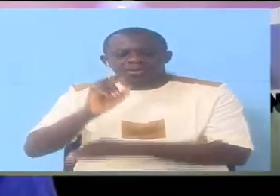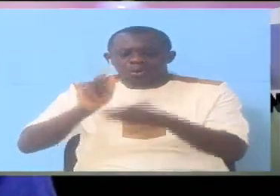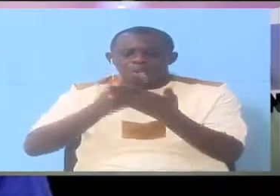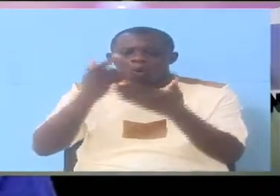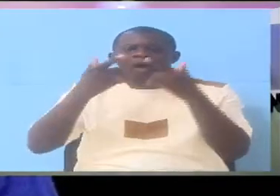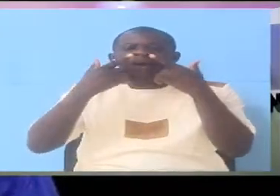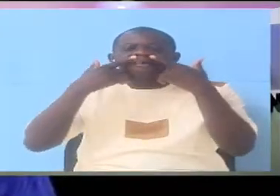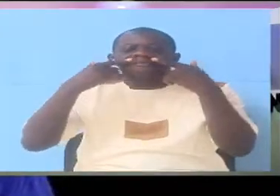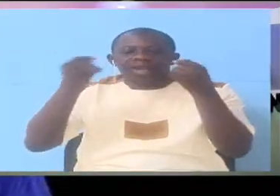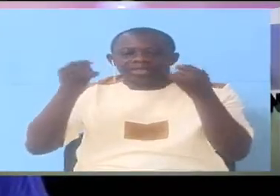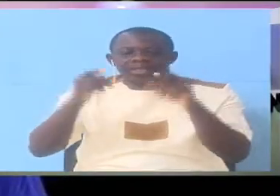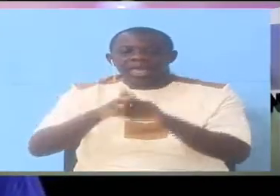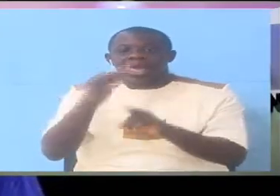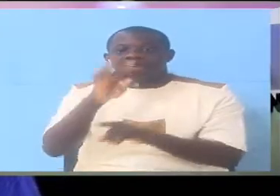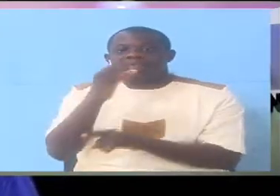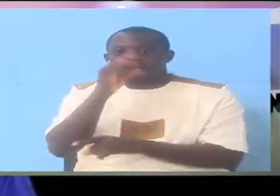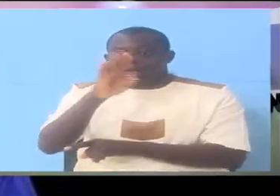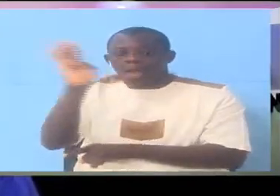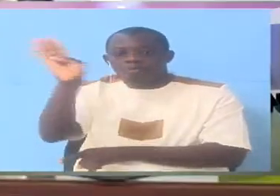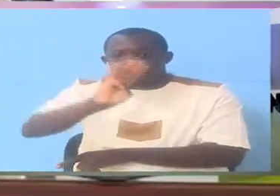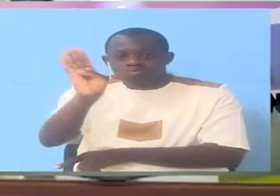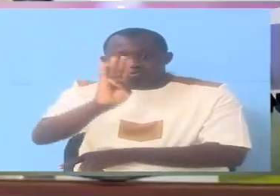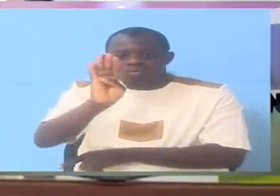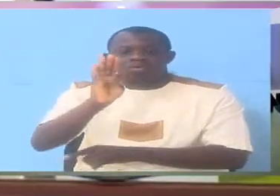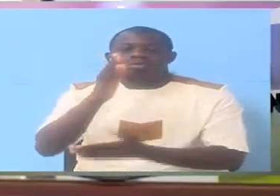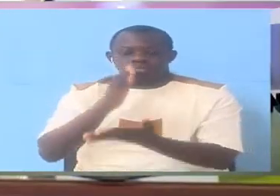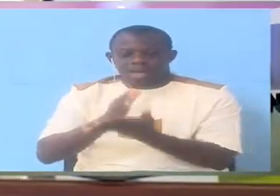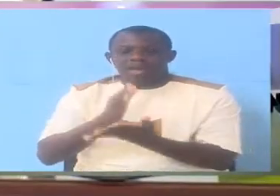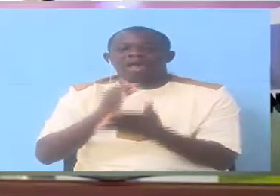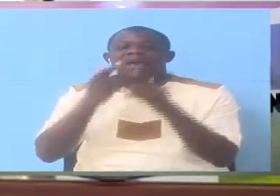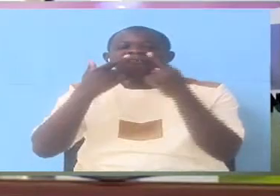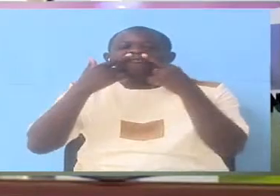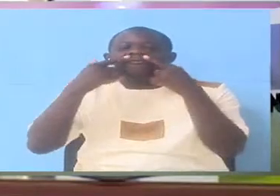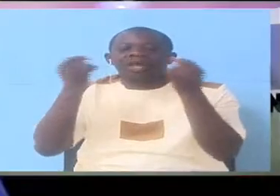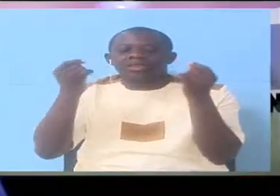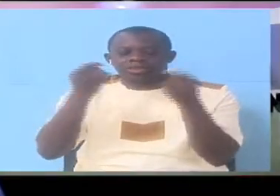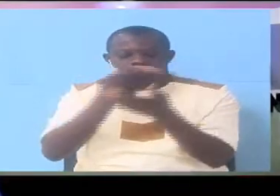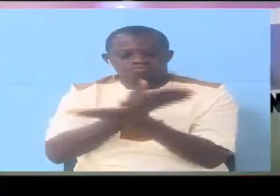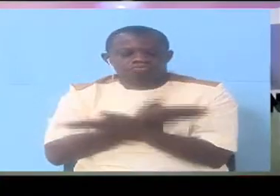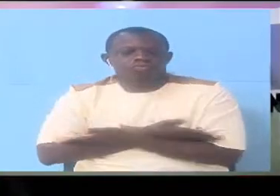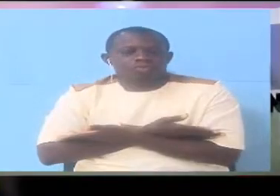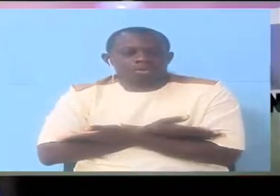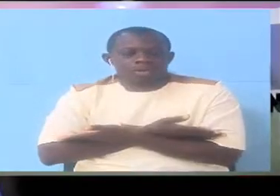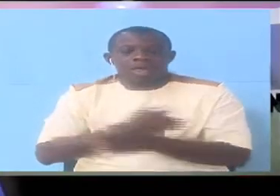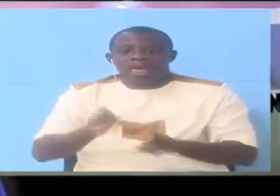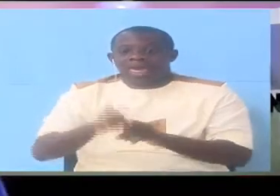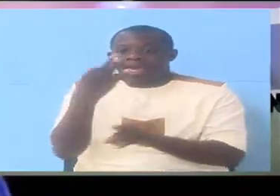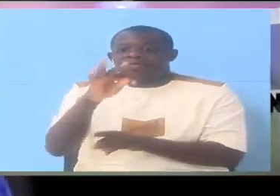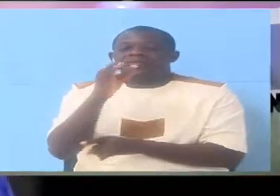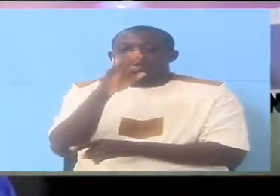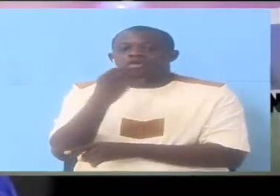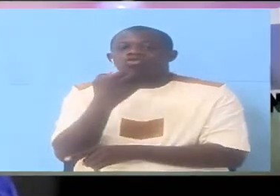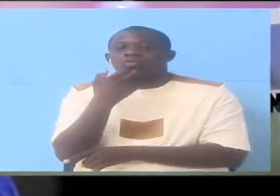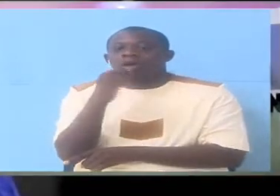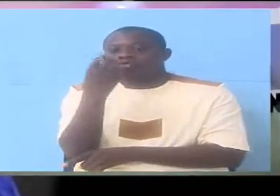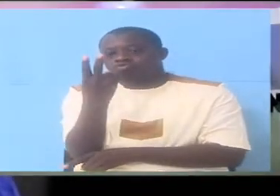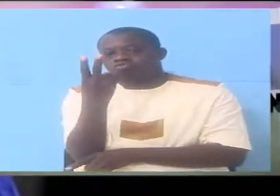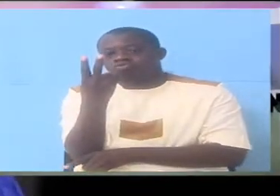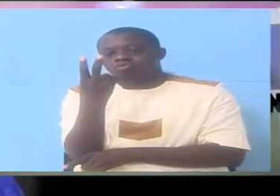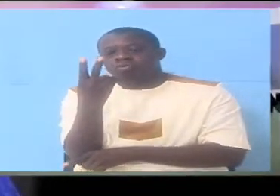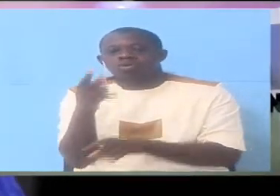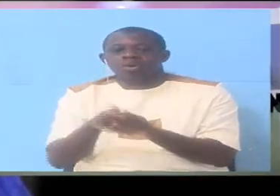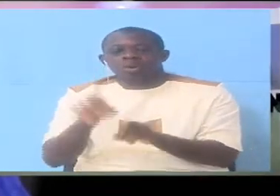Blue jersey would be France. Very likely France. Yeah. I cannot recall. But the number 2 is the one that is a